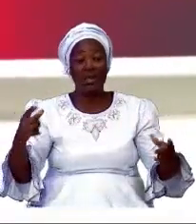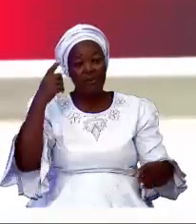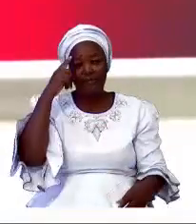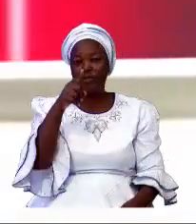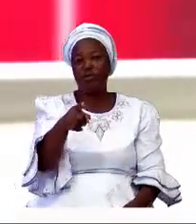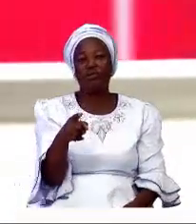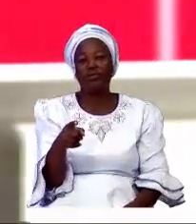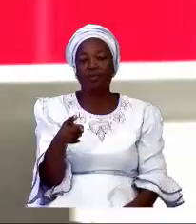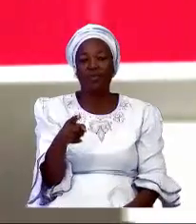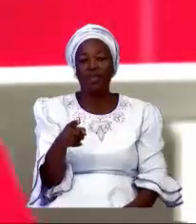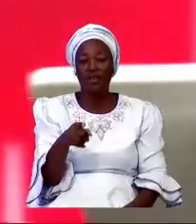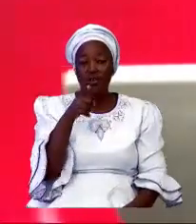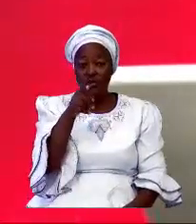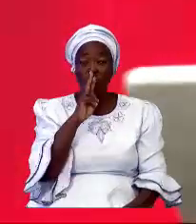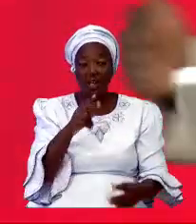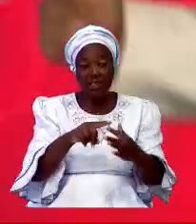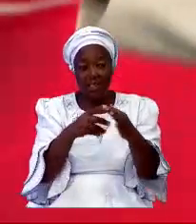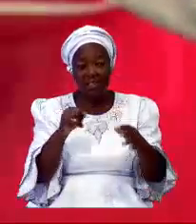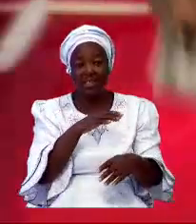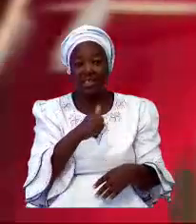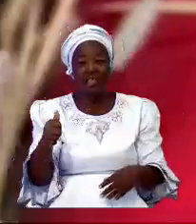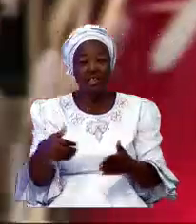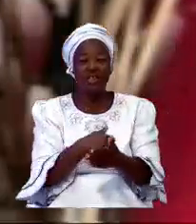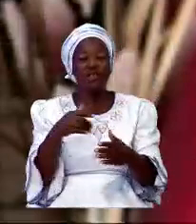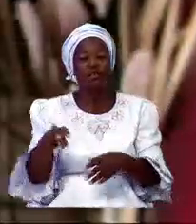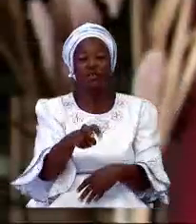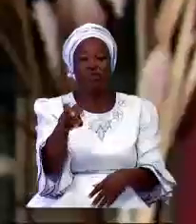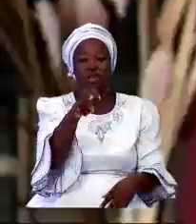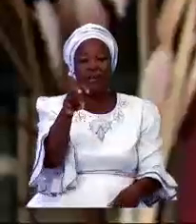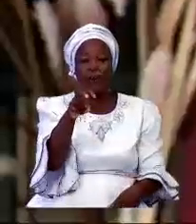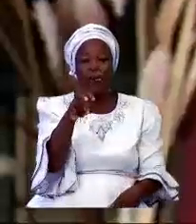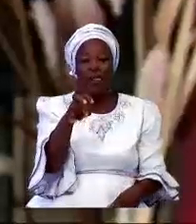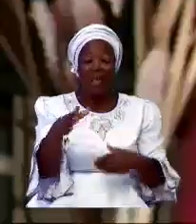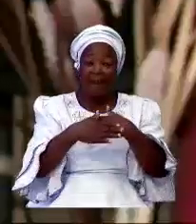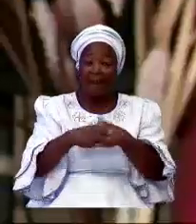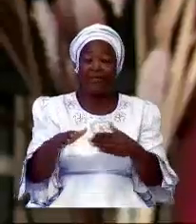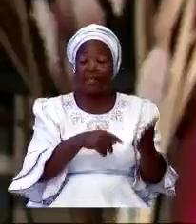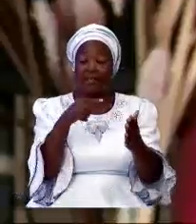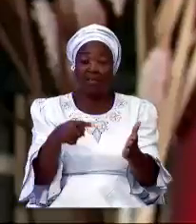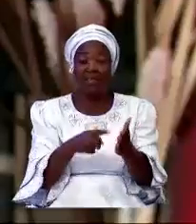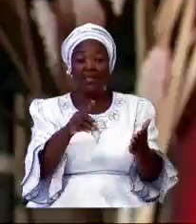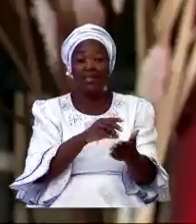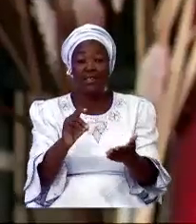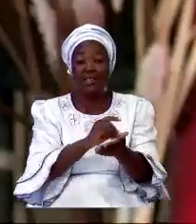journey is too great for thee. You are beginning a new